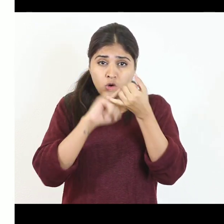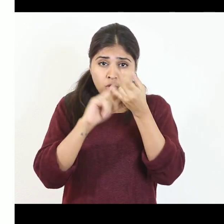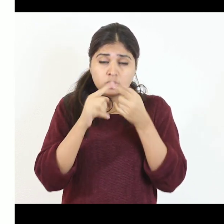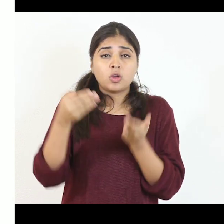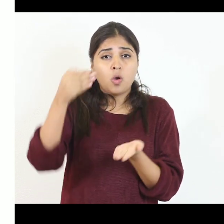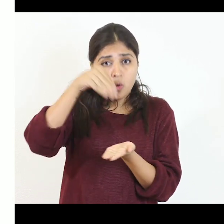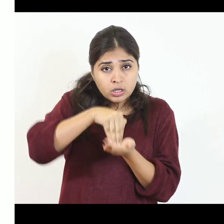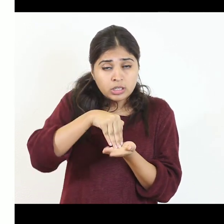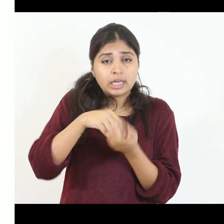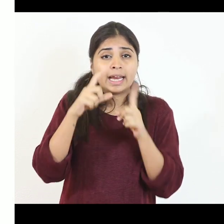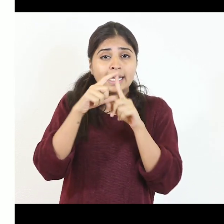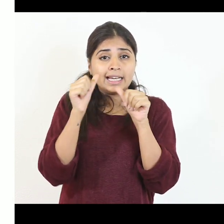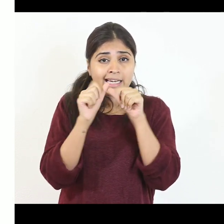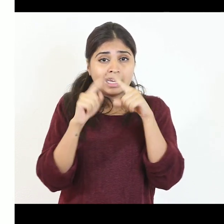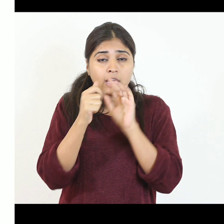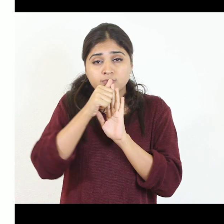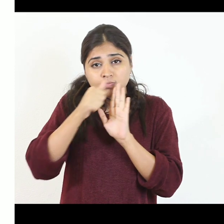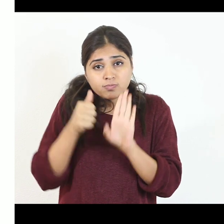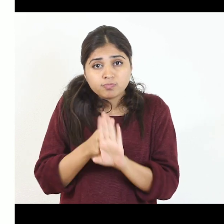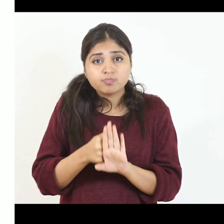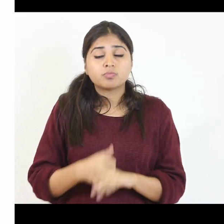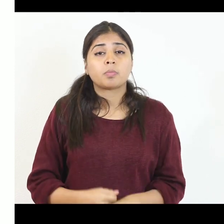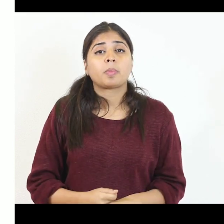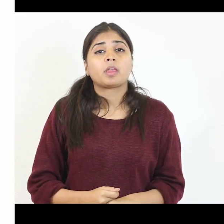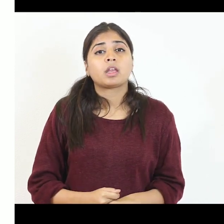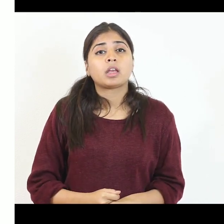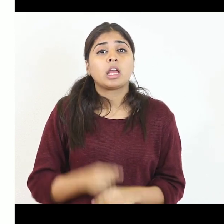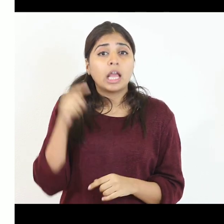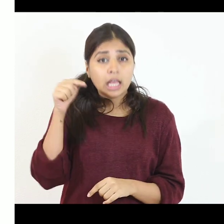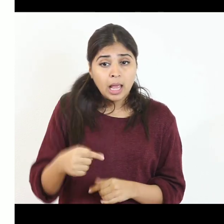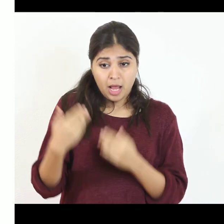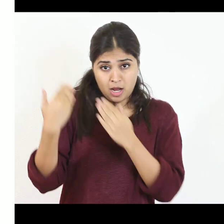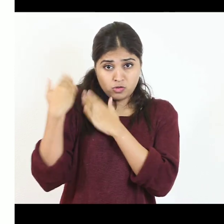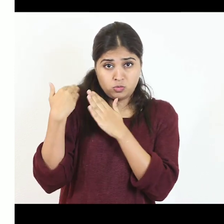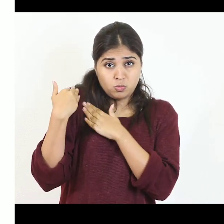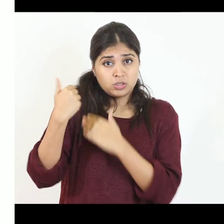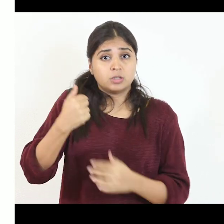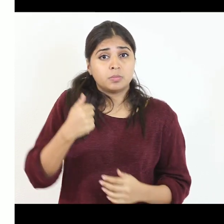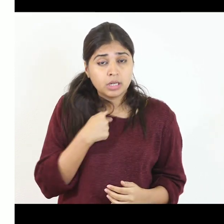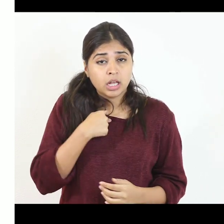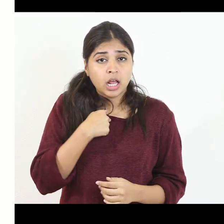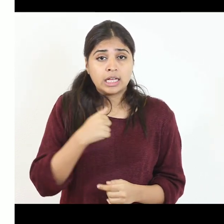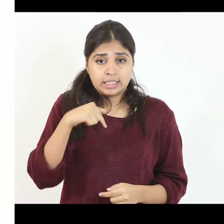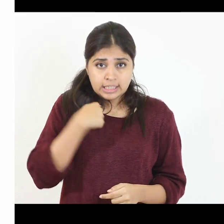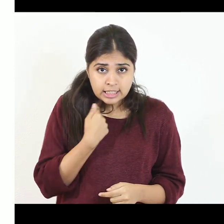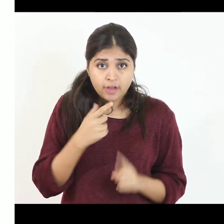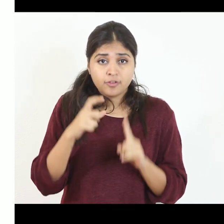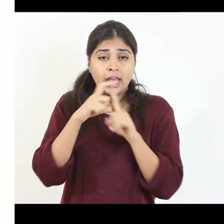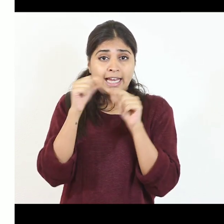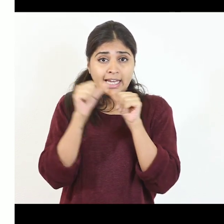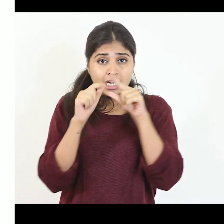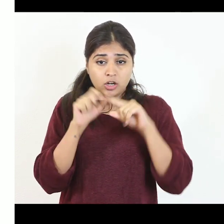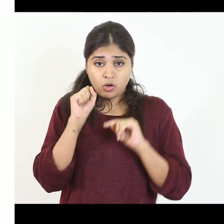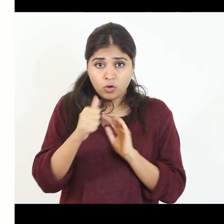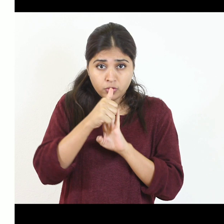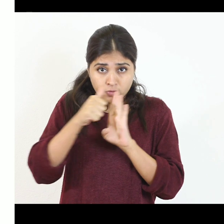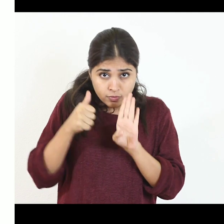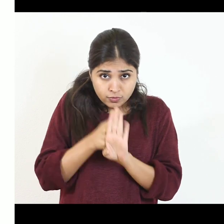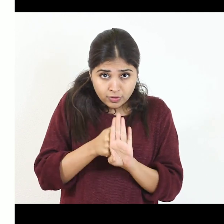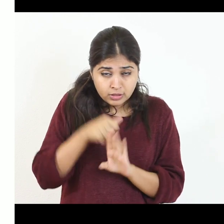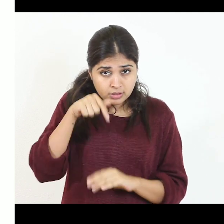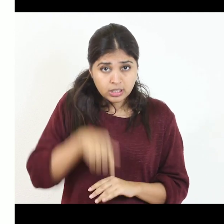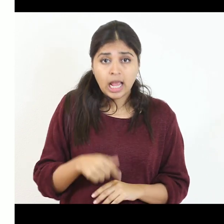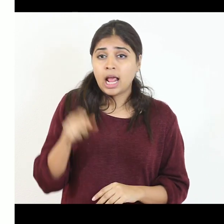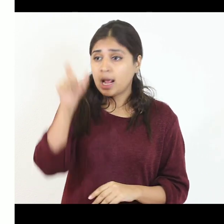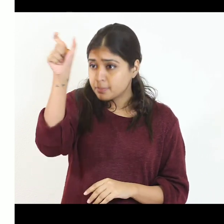the clause on data confidentiality. As a data entry operator, it is your responsibility to maintain the